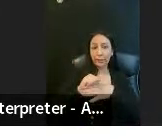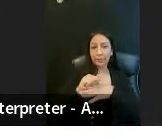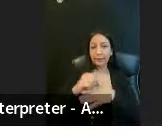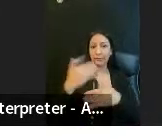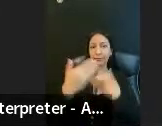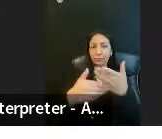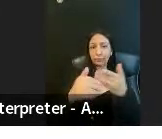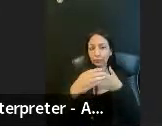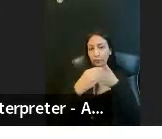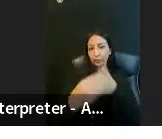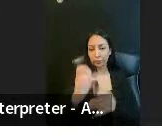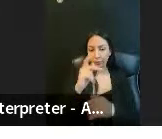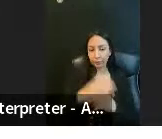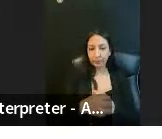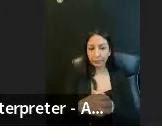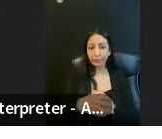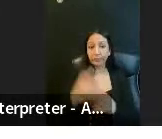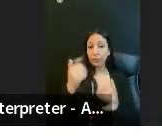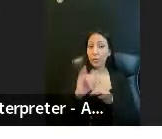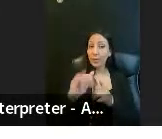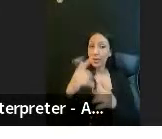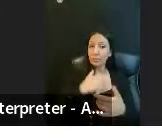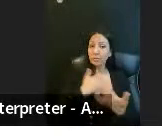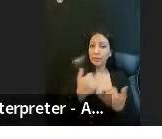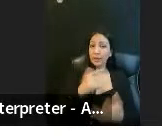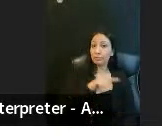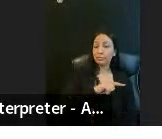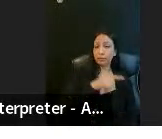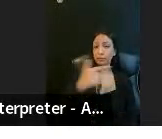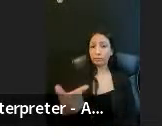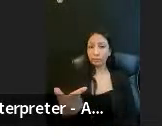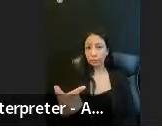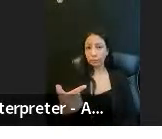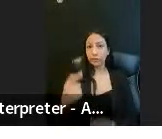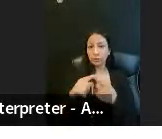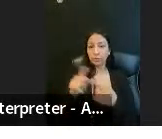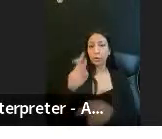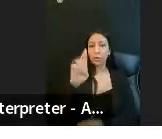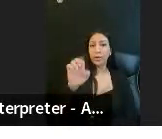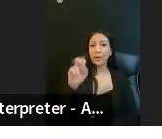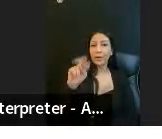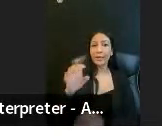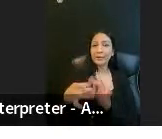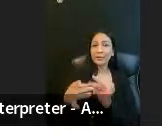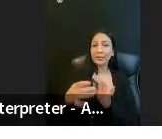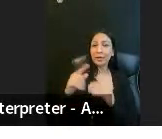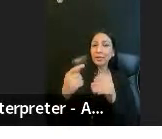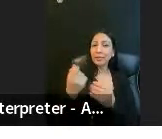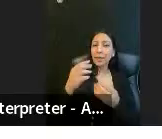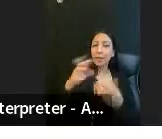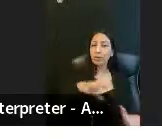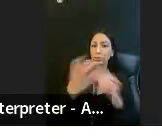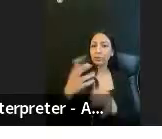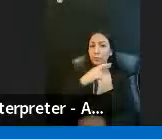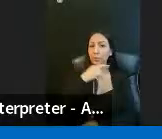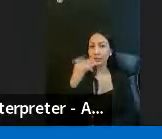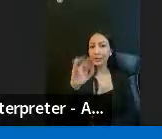going forward. And so with that, I will transition and turn it over to Renee to talk more about the Displacement Risk